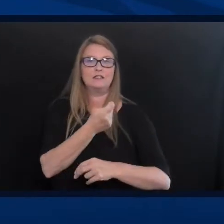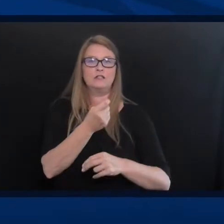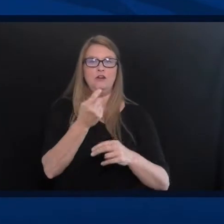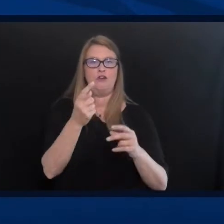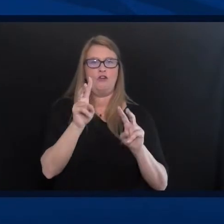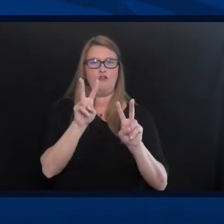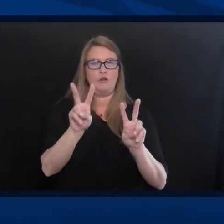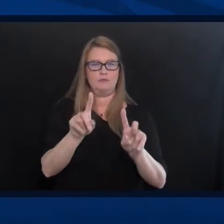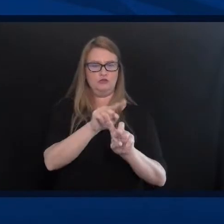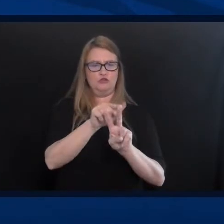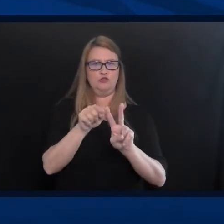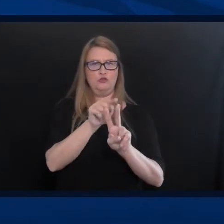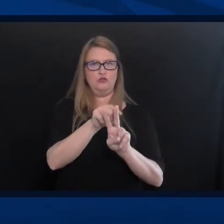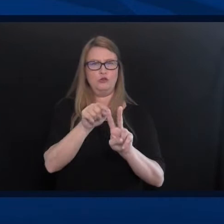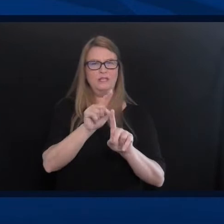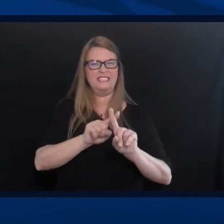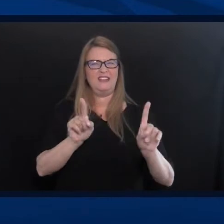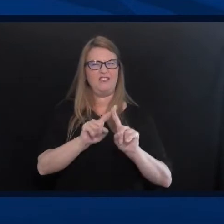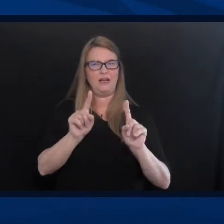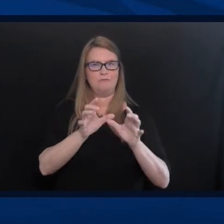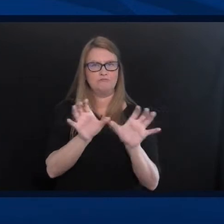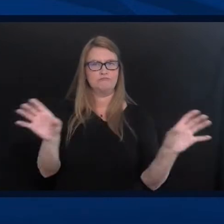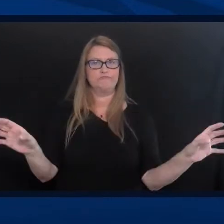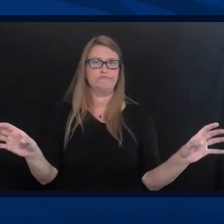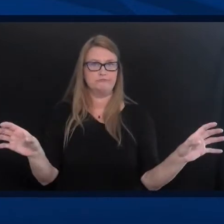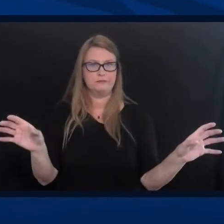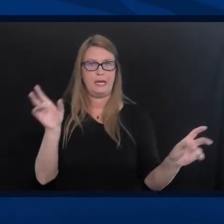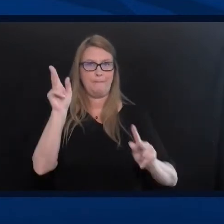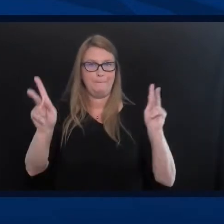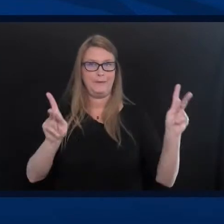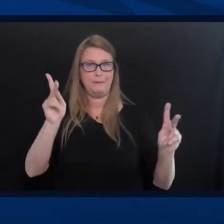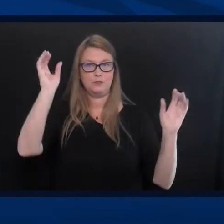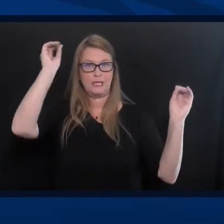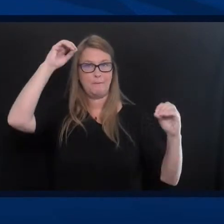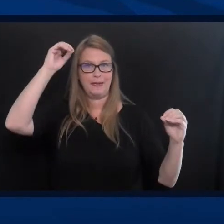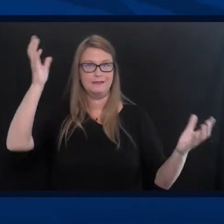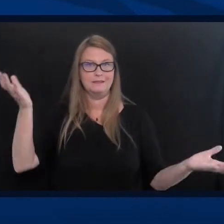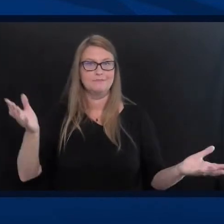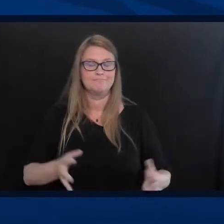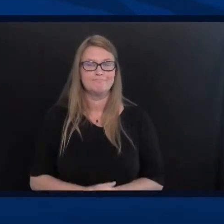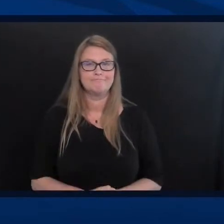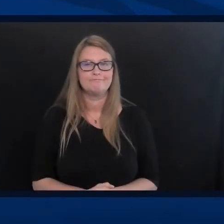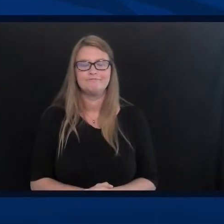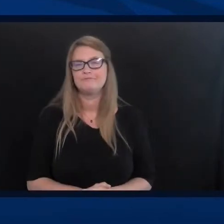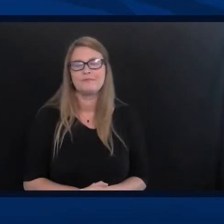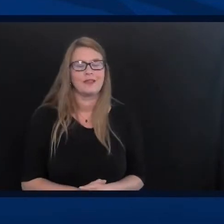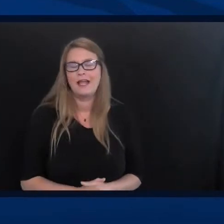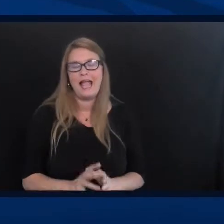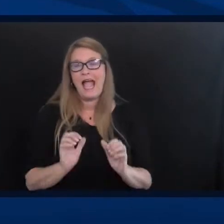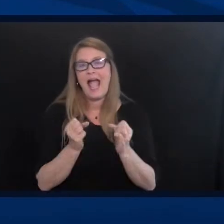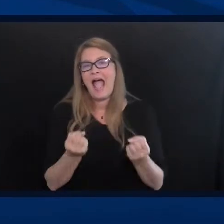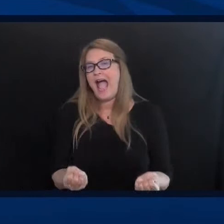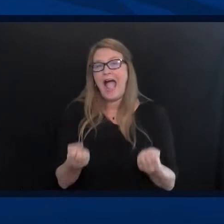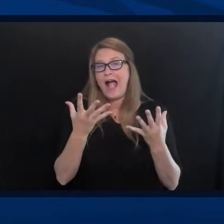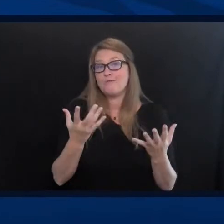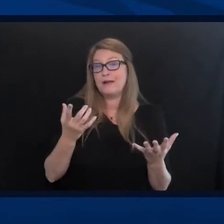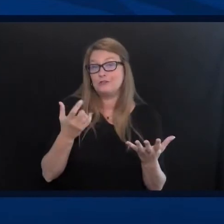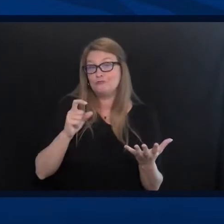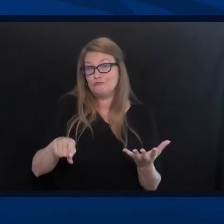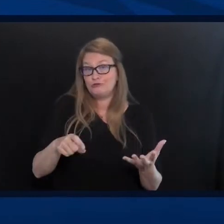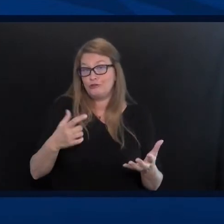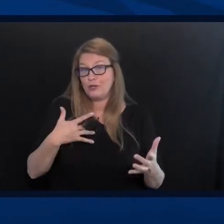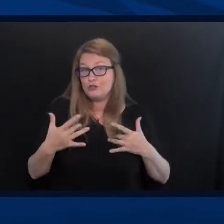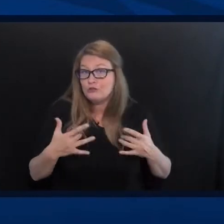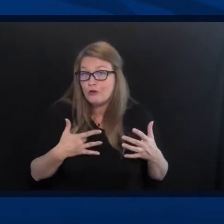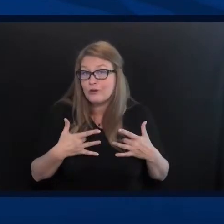different camps which have formed around the subject since the start of the pandemic? How much should we really be concerned, and